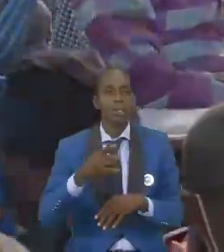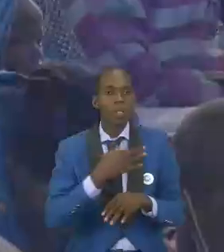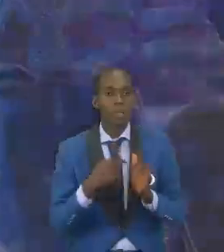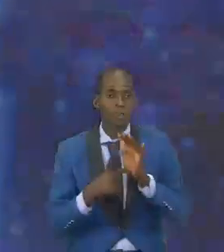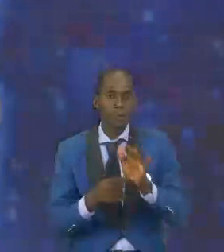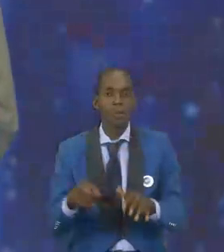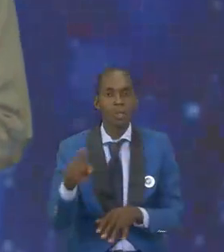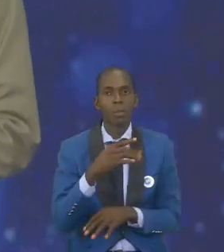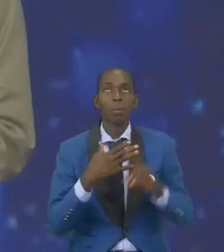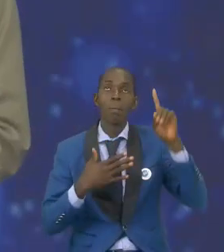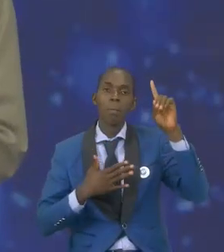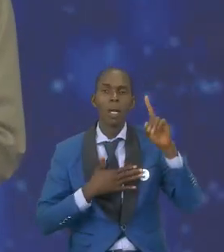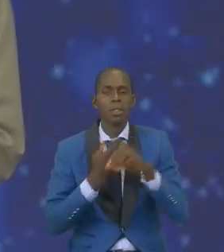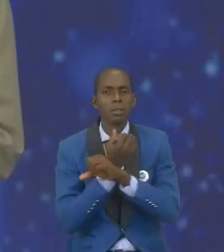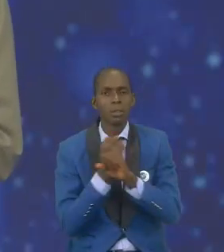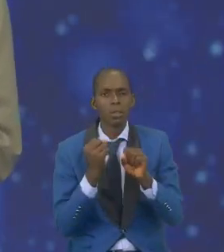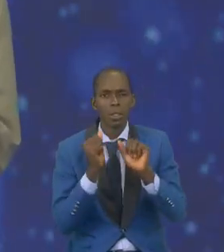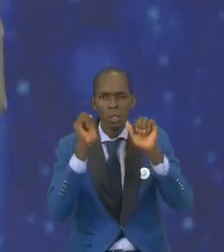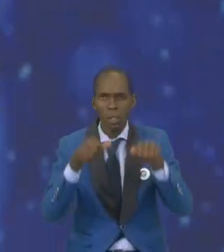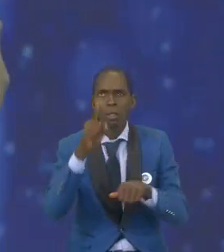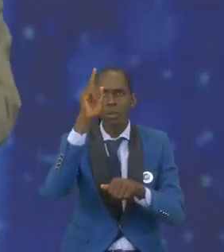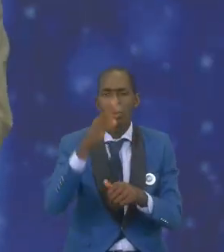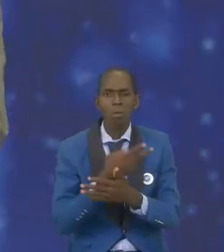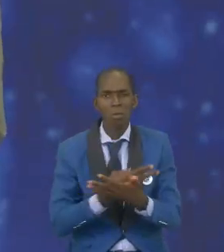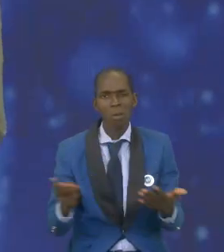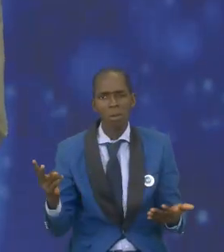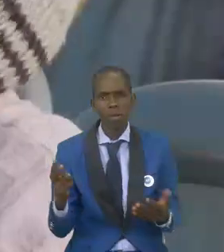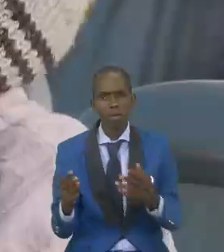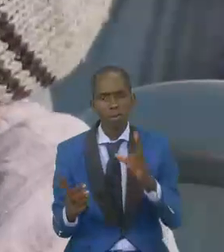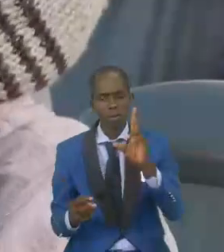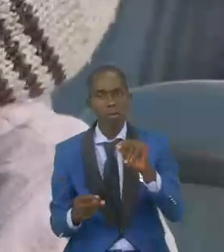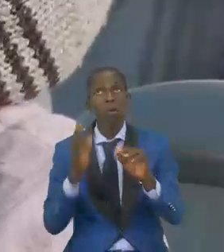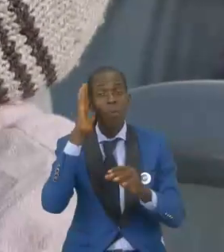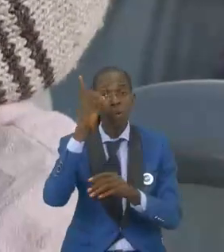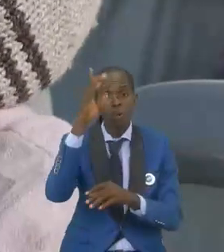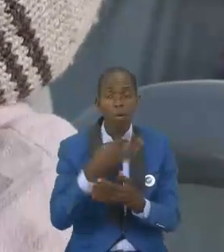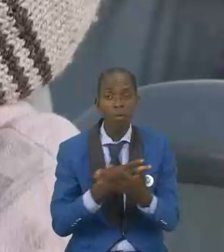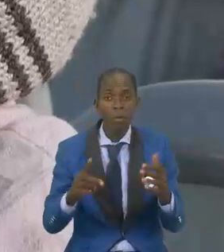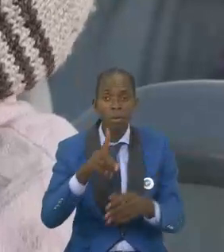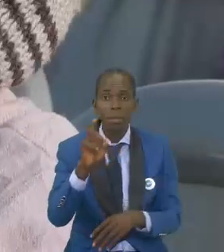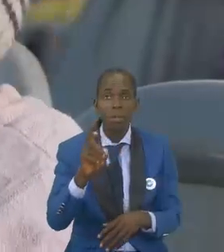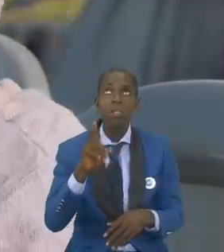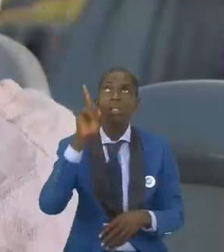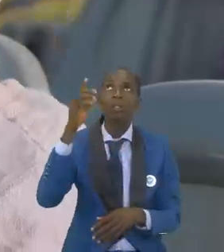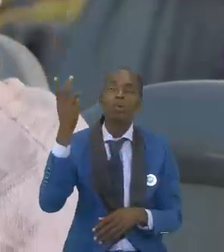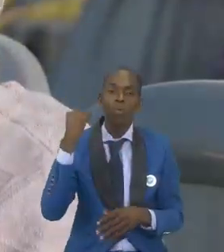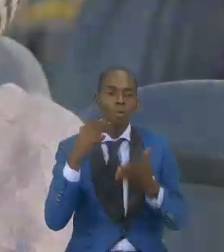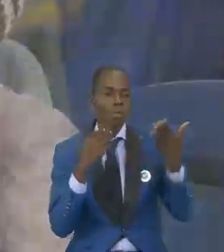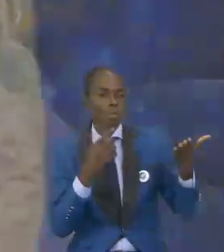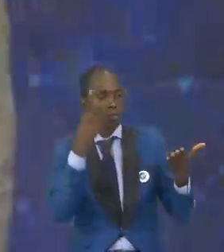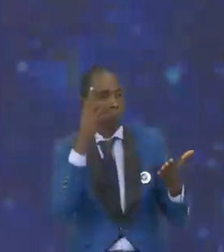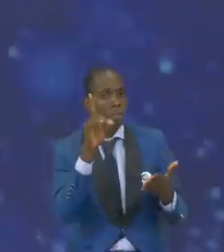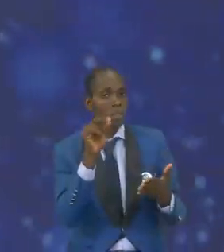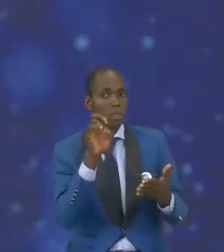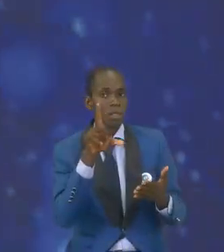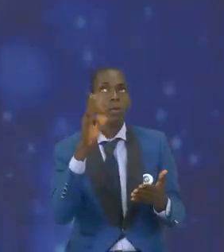salvation. Can God fail? Will God fail? He was there for Daniel. Will he be there